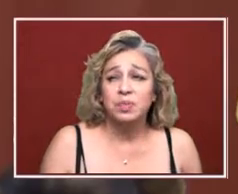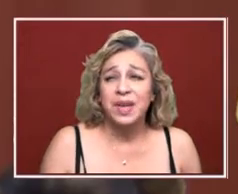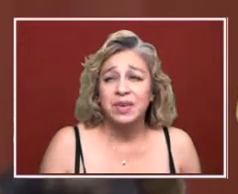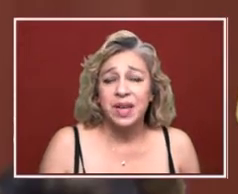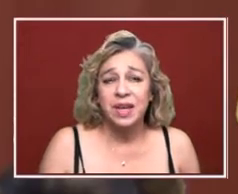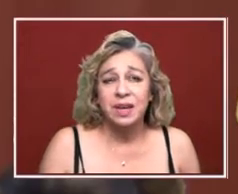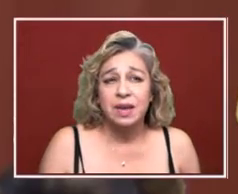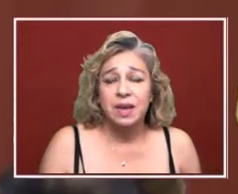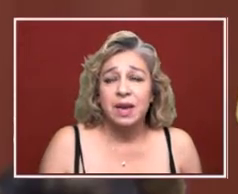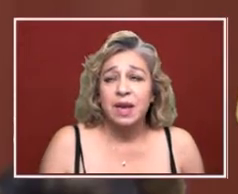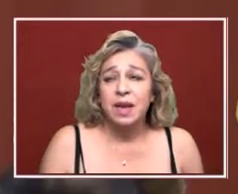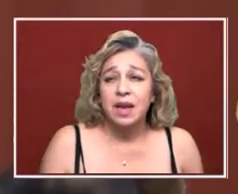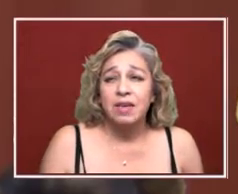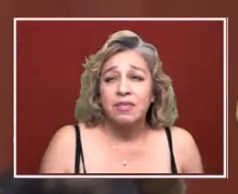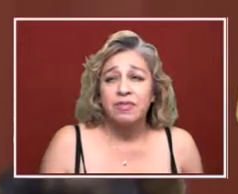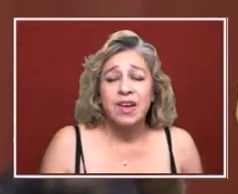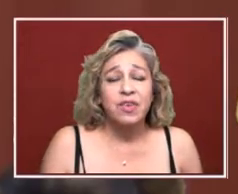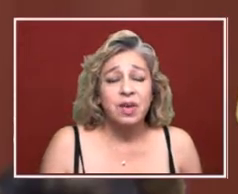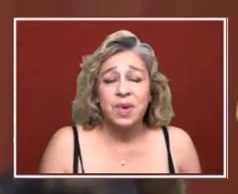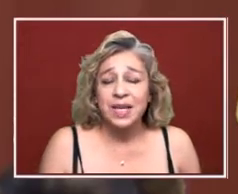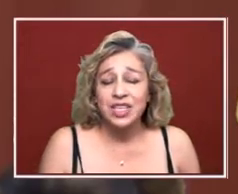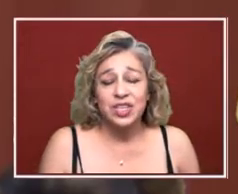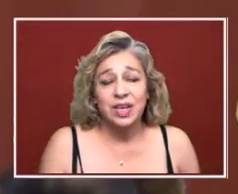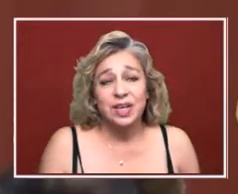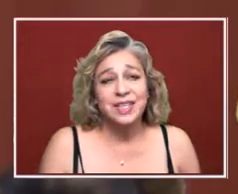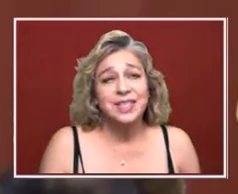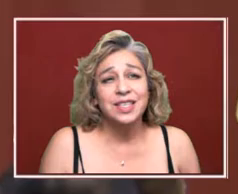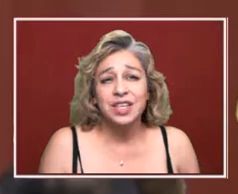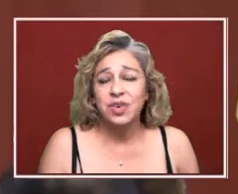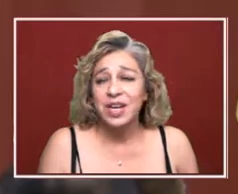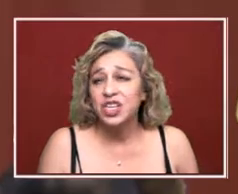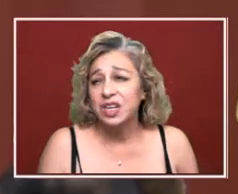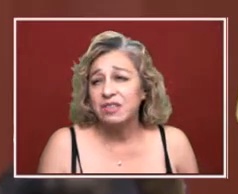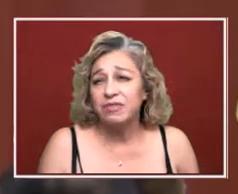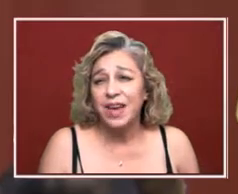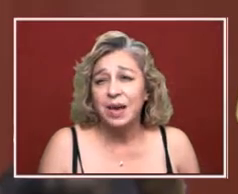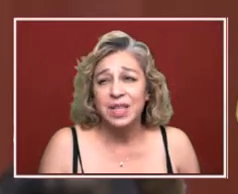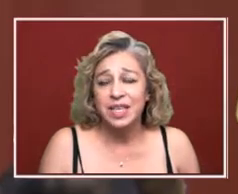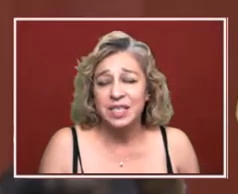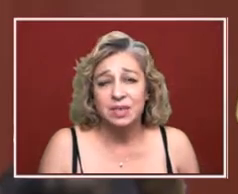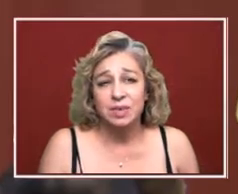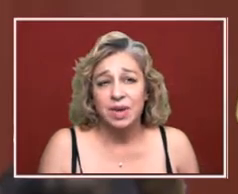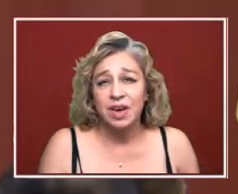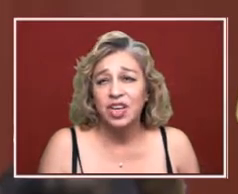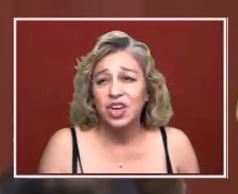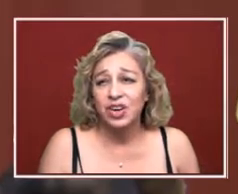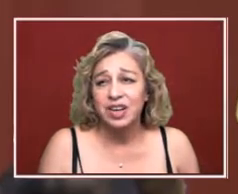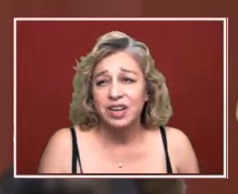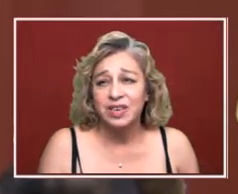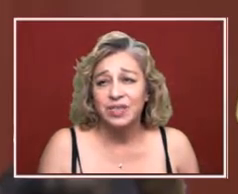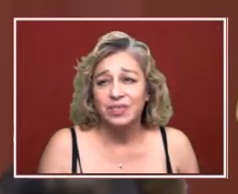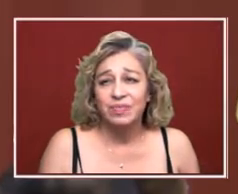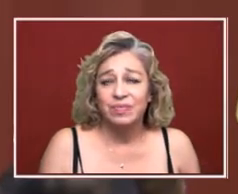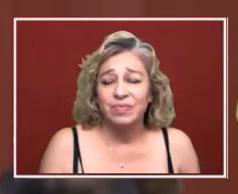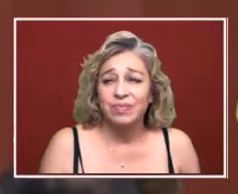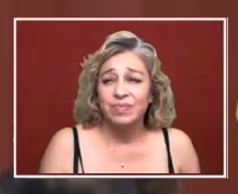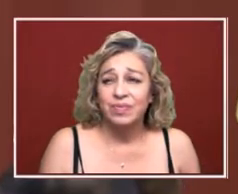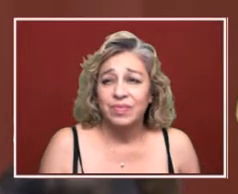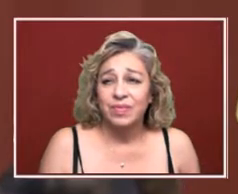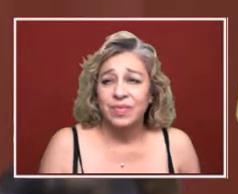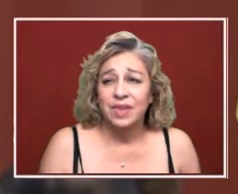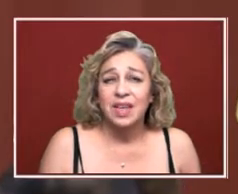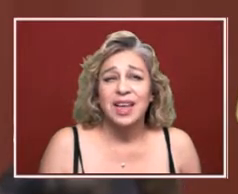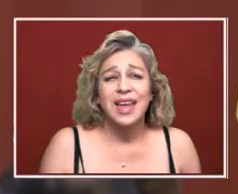neoliberal period, very much disintegration of families occurred. Abandonó a los